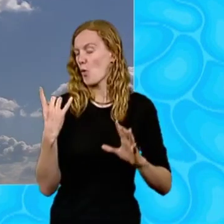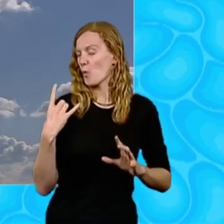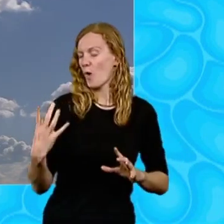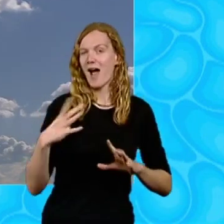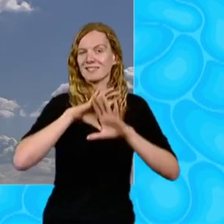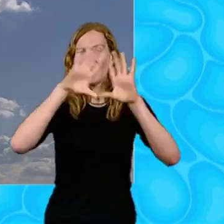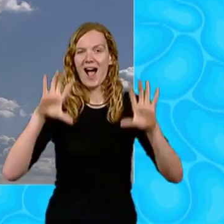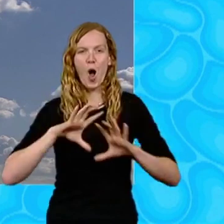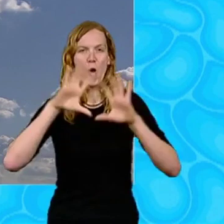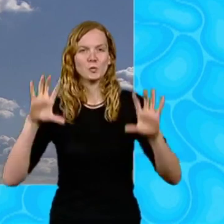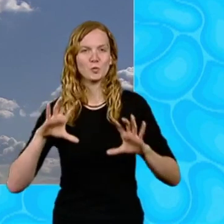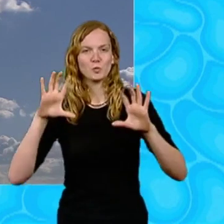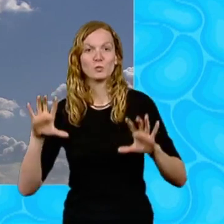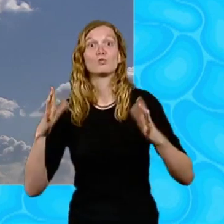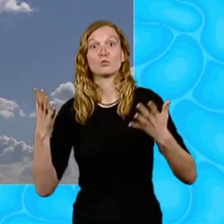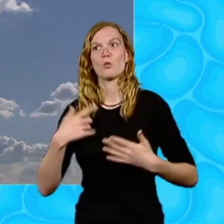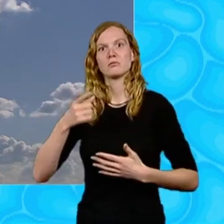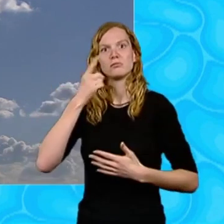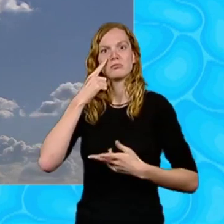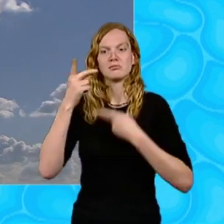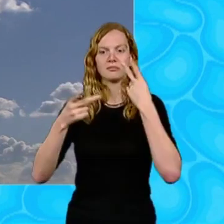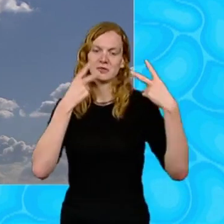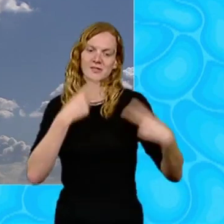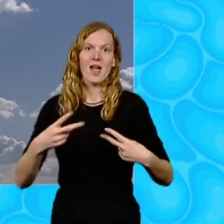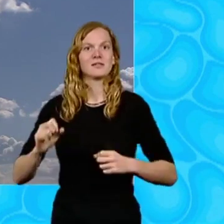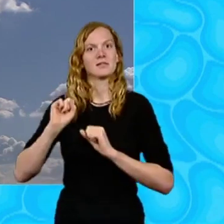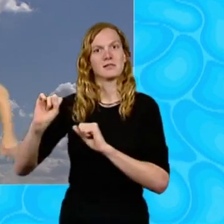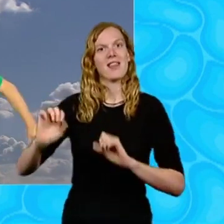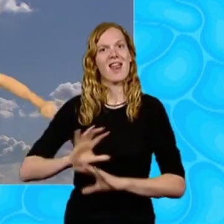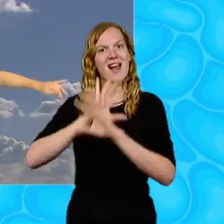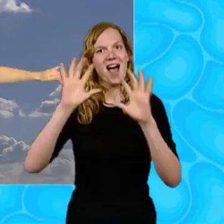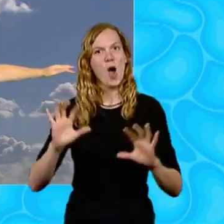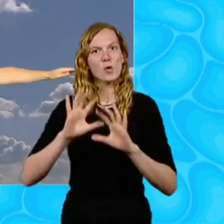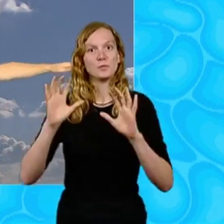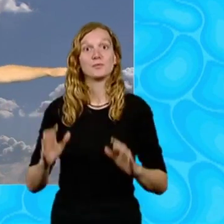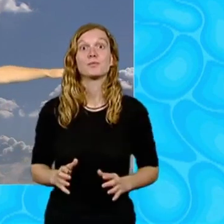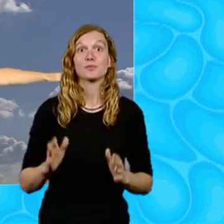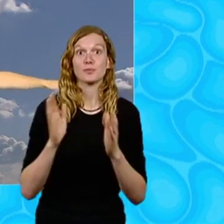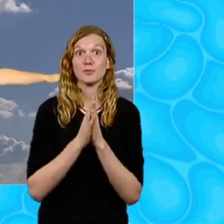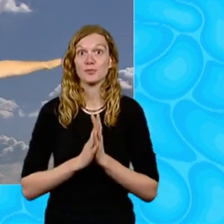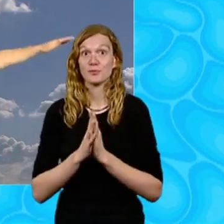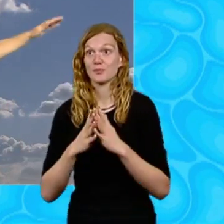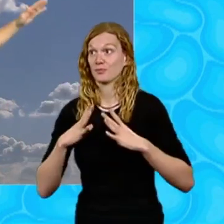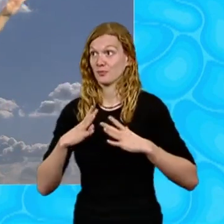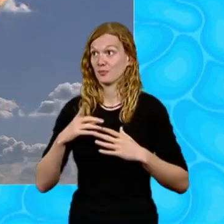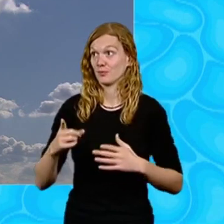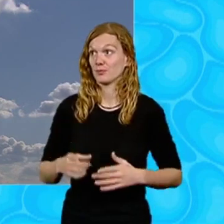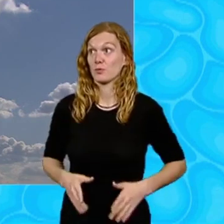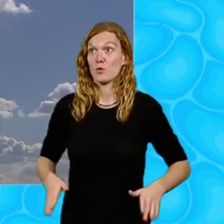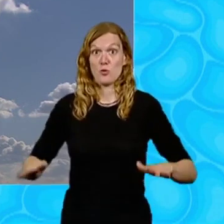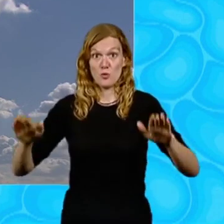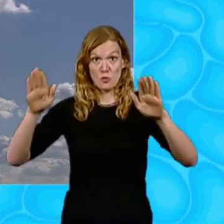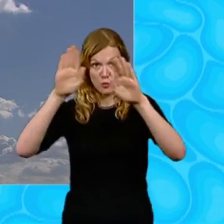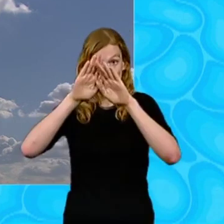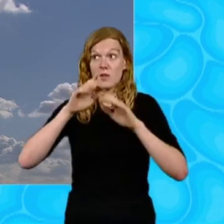clouds. Let's try out some cloud moves. Let's take our big, strong aeroplane arms and stretch them up in